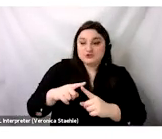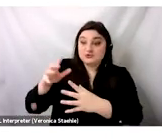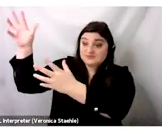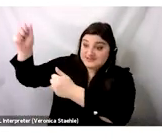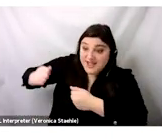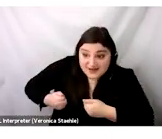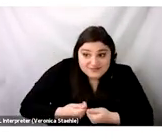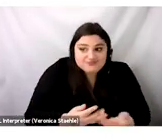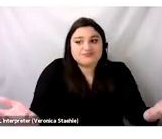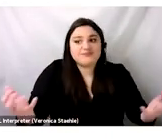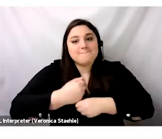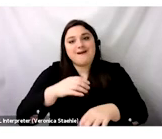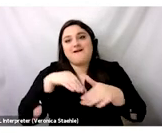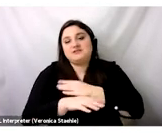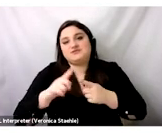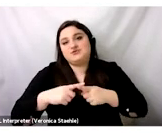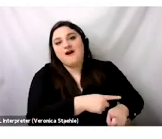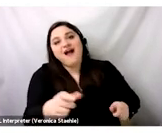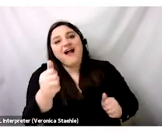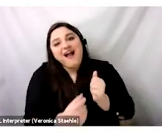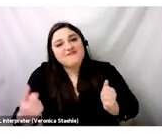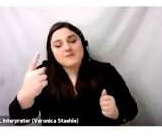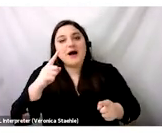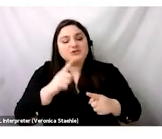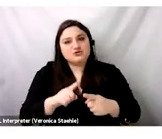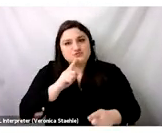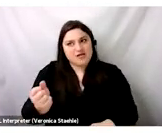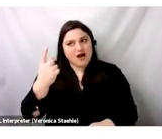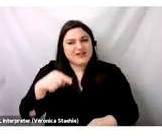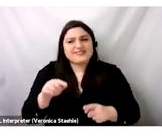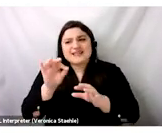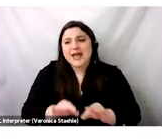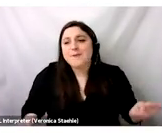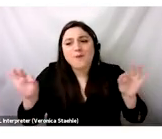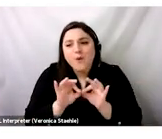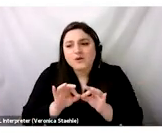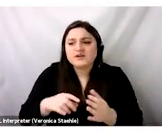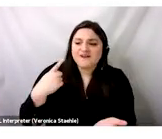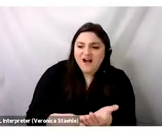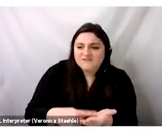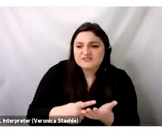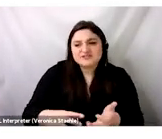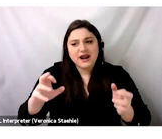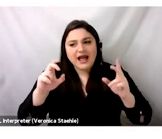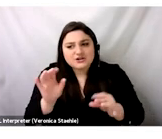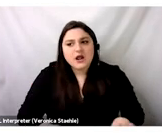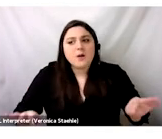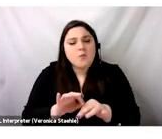to everybody to this really, really vital education and conversation, so that we are all